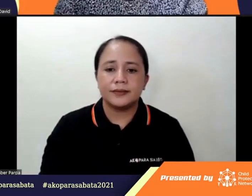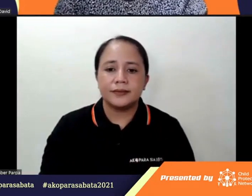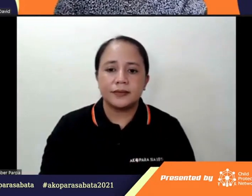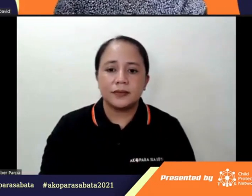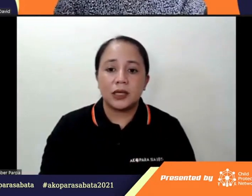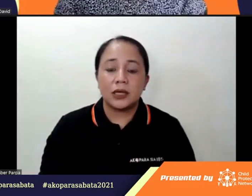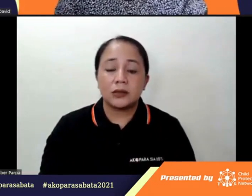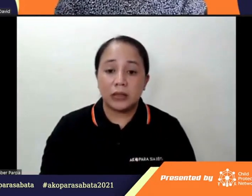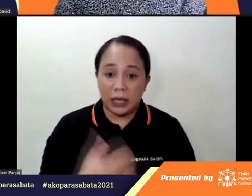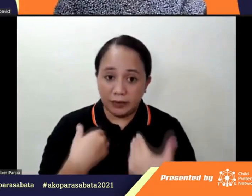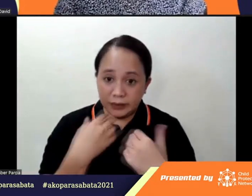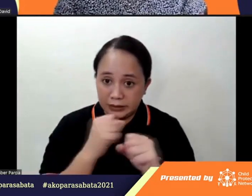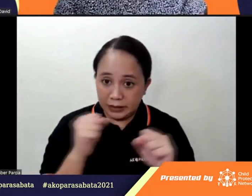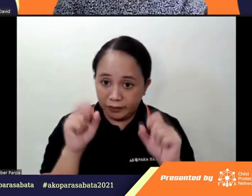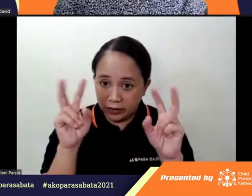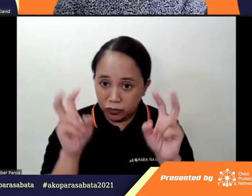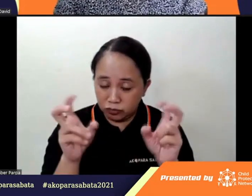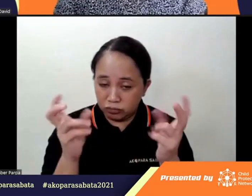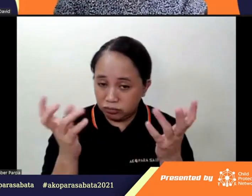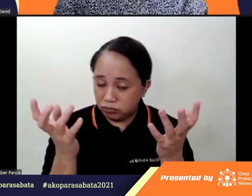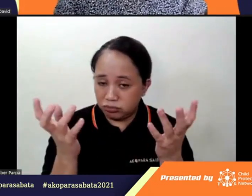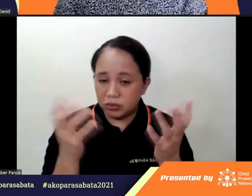Is there a safety issue? So